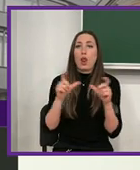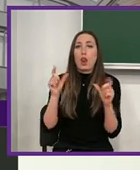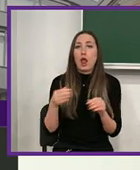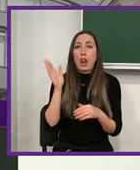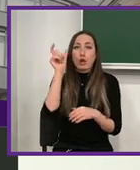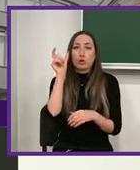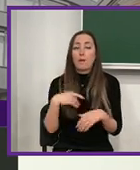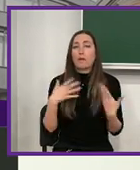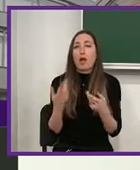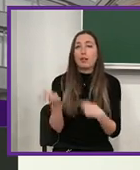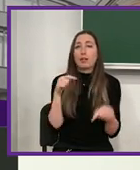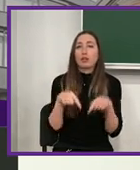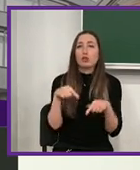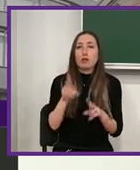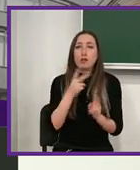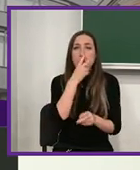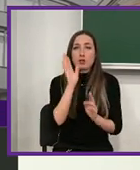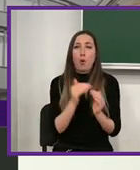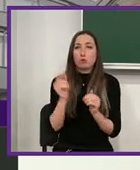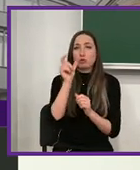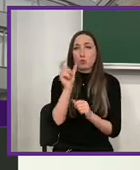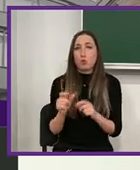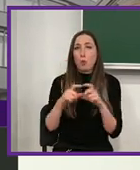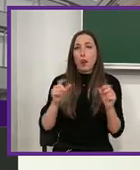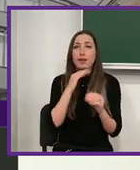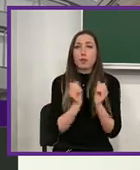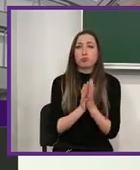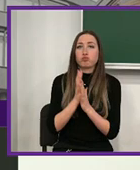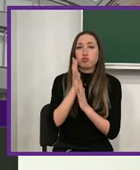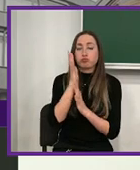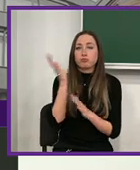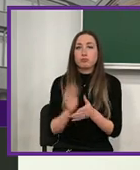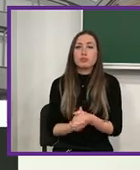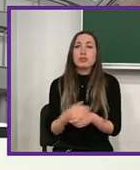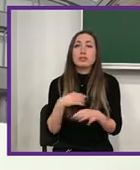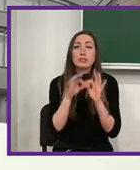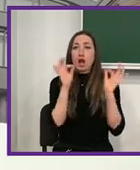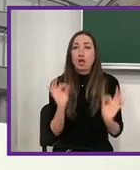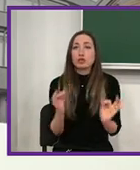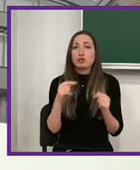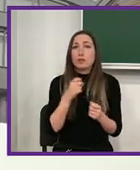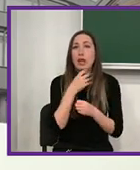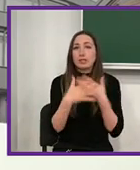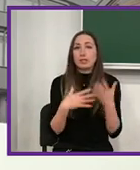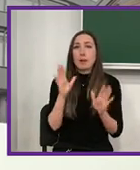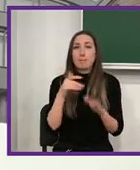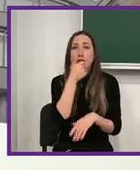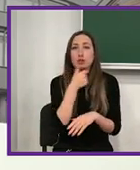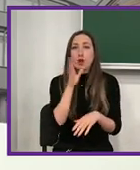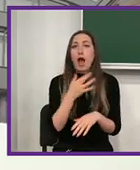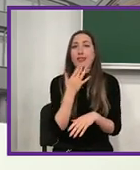flourish. I thought I would start my very short presentation with a personal anecdote, if I may.